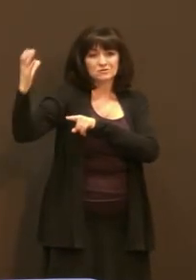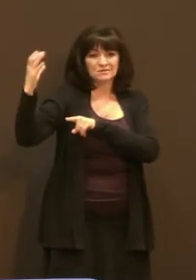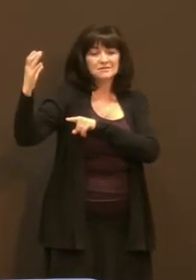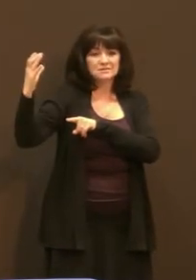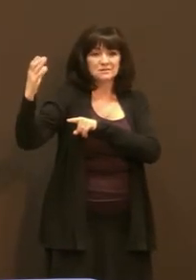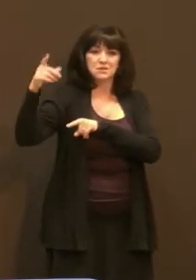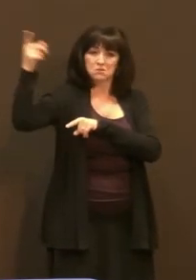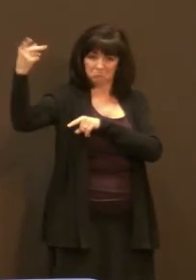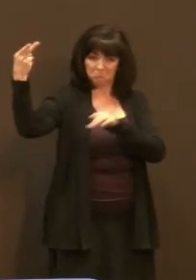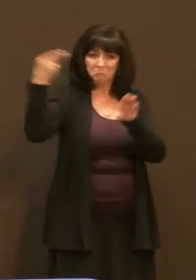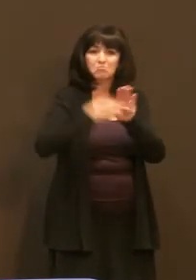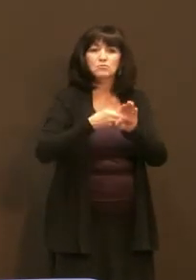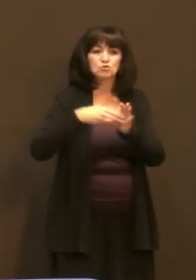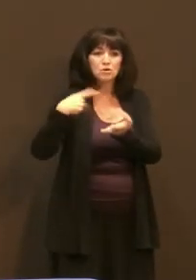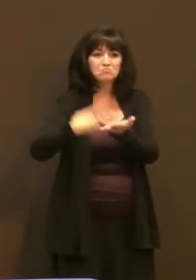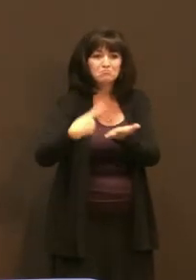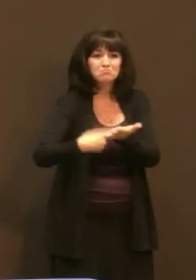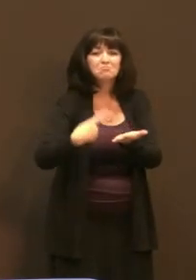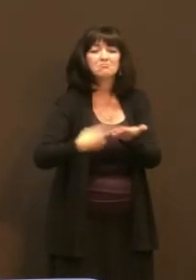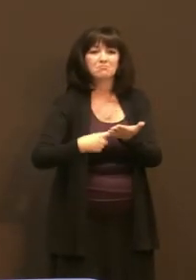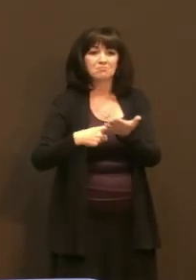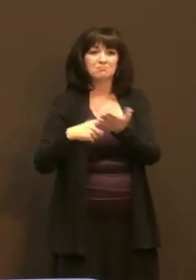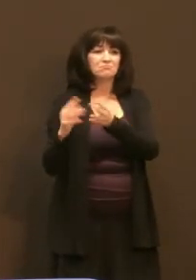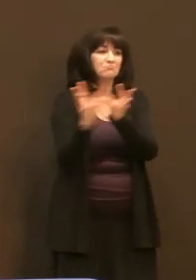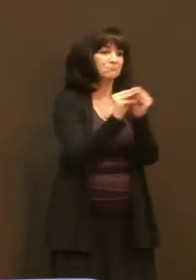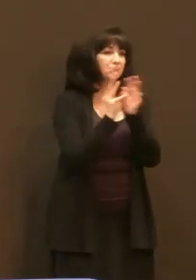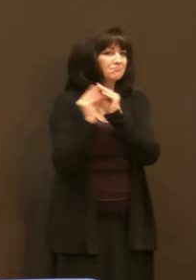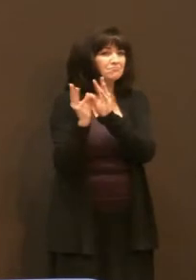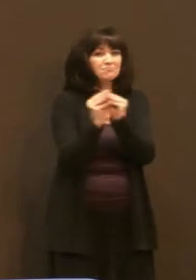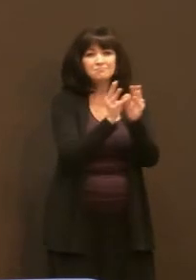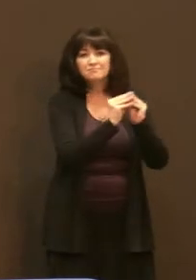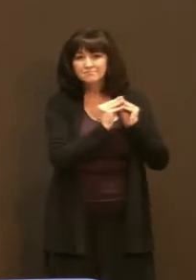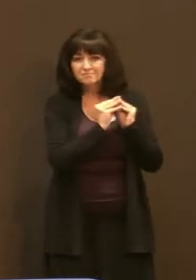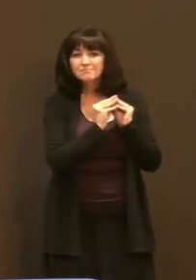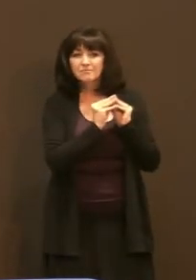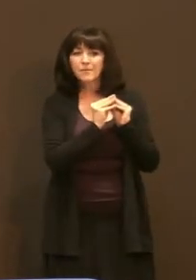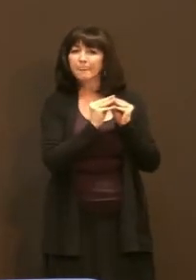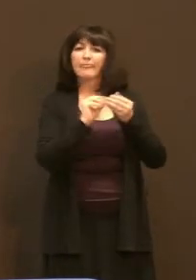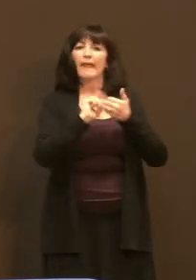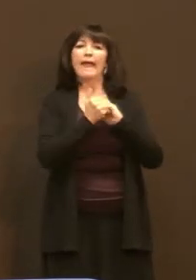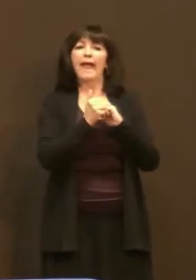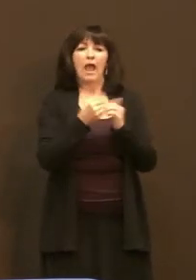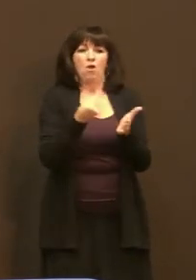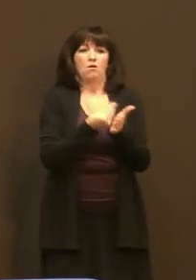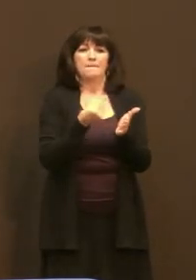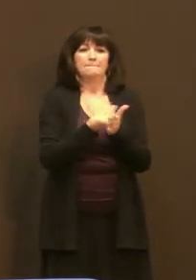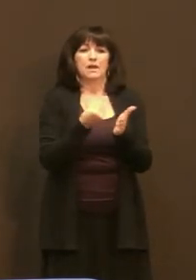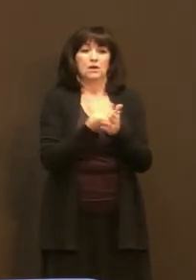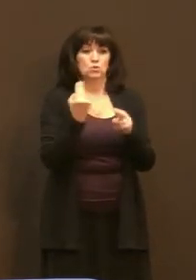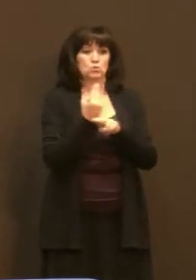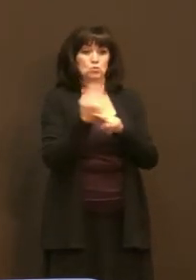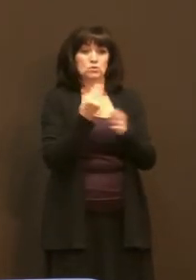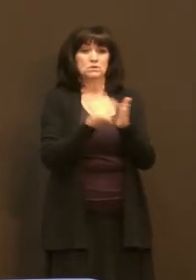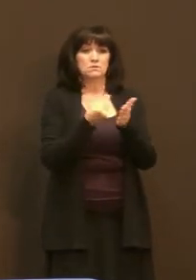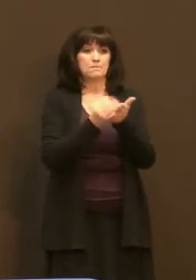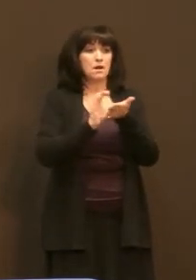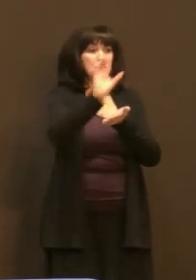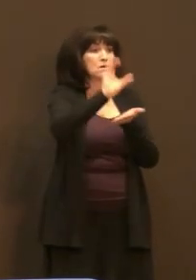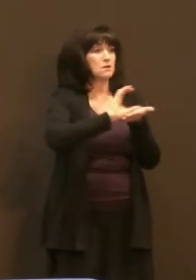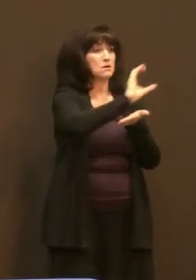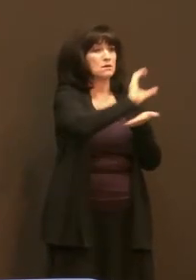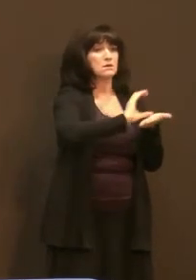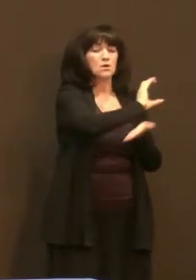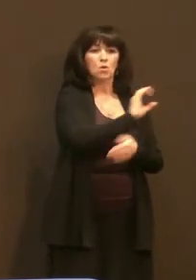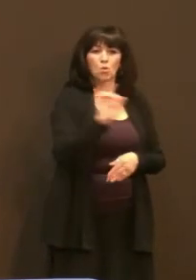the call and gets questions about just these issues. How can the money be used? For most states and localities,